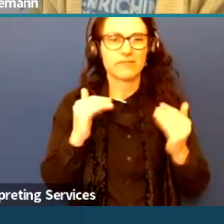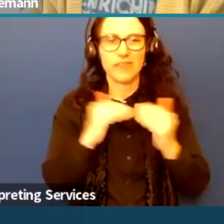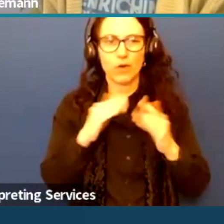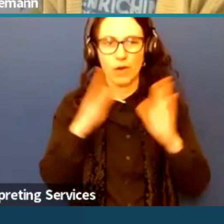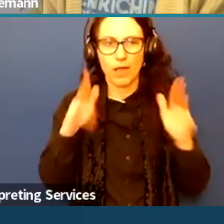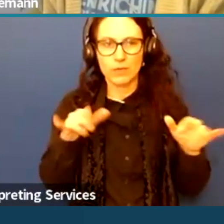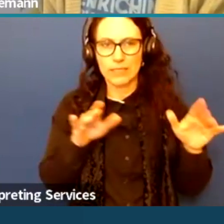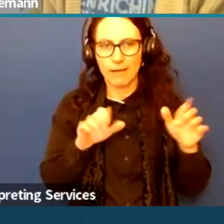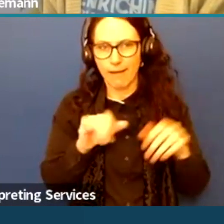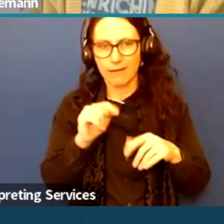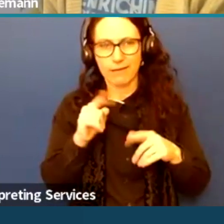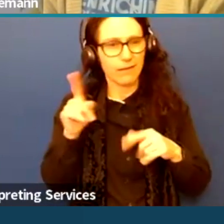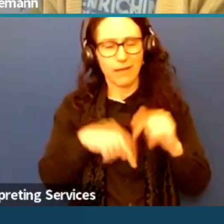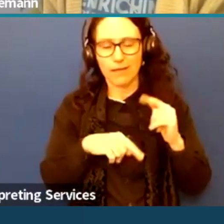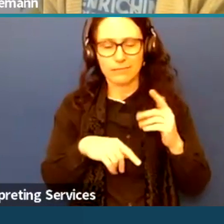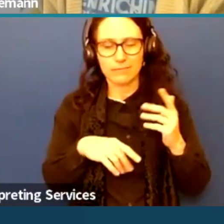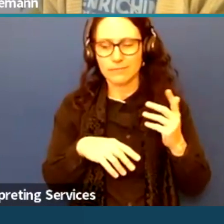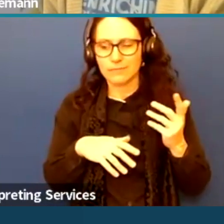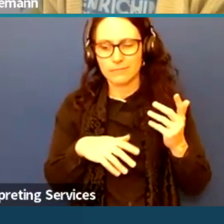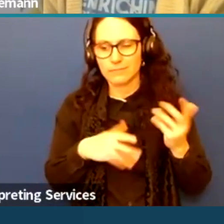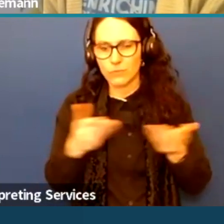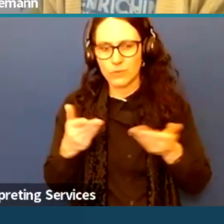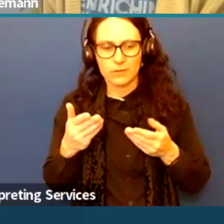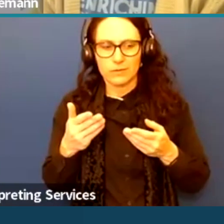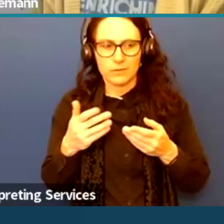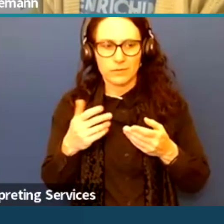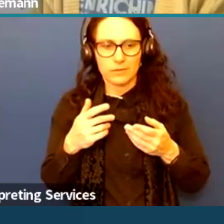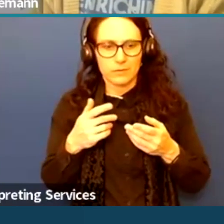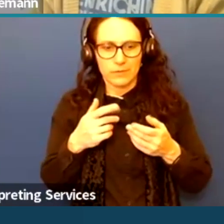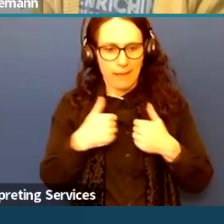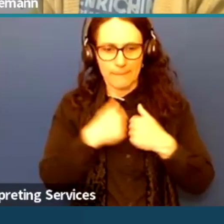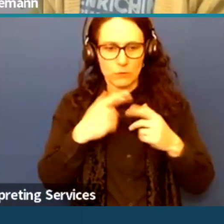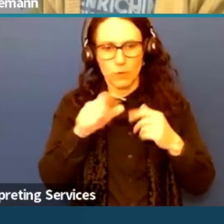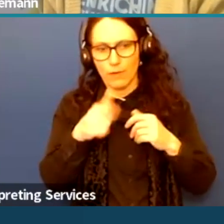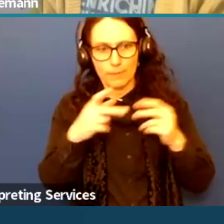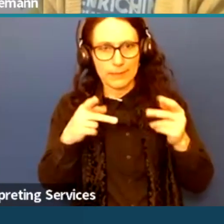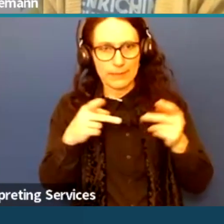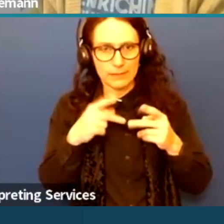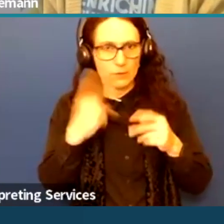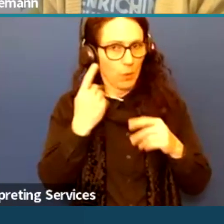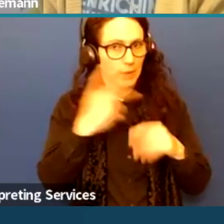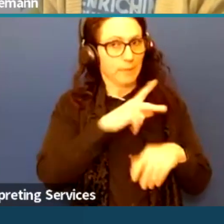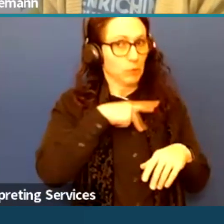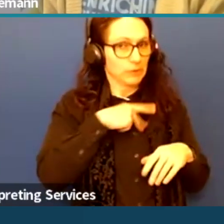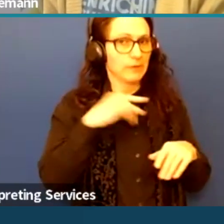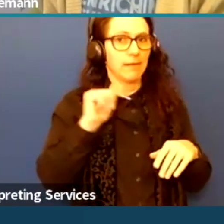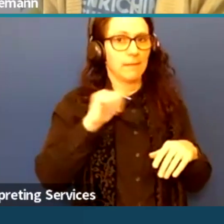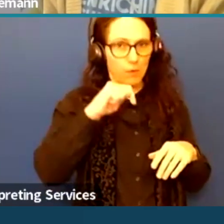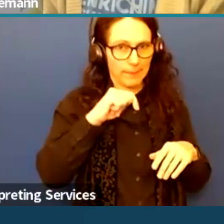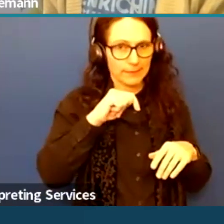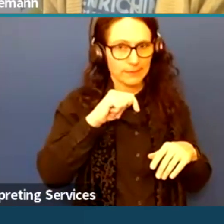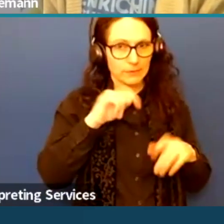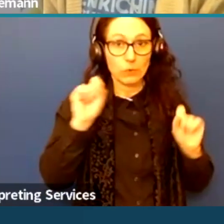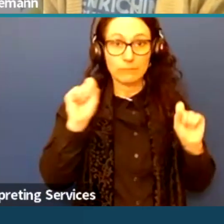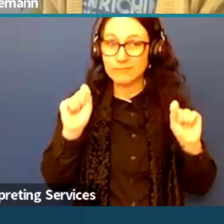Act. They can't take it into any other places other than in their personal apartment or residence. So there can